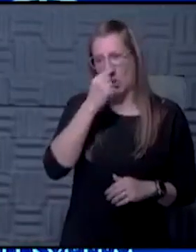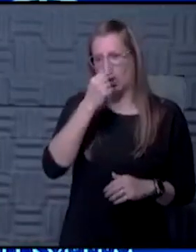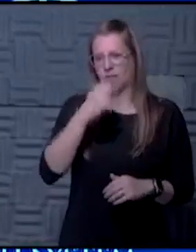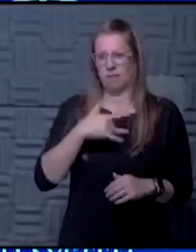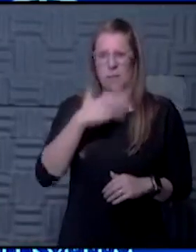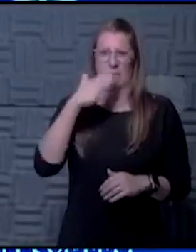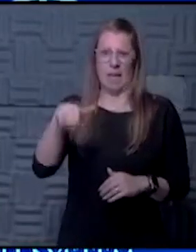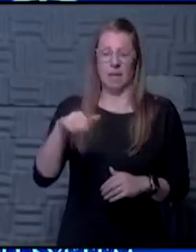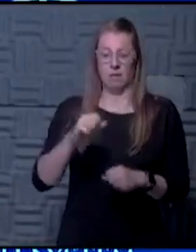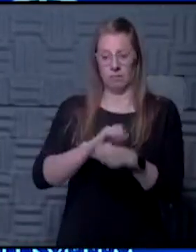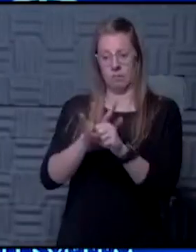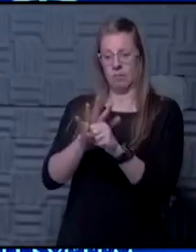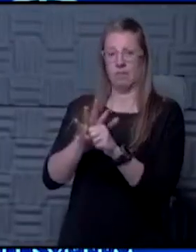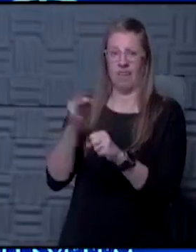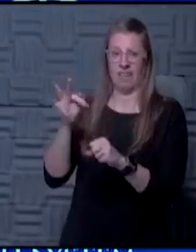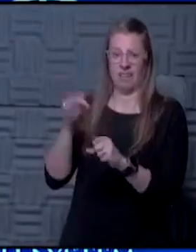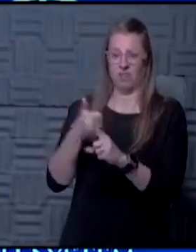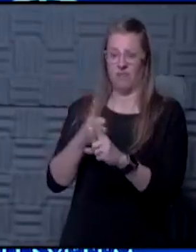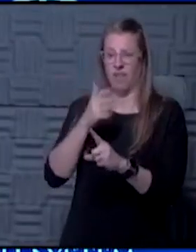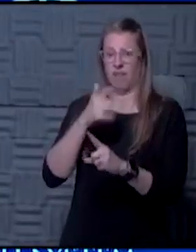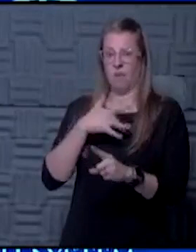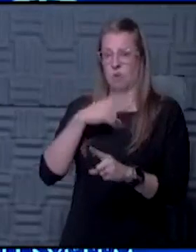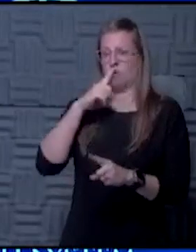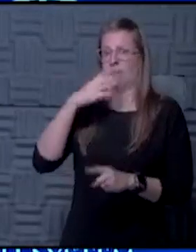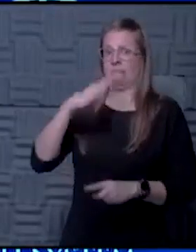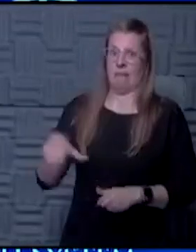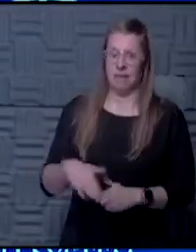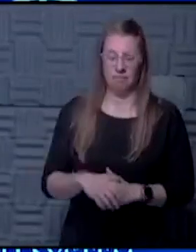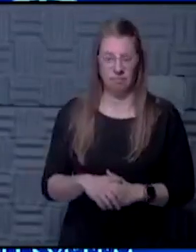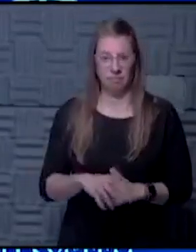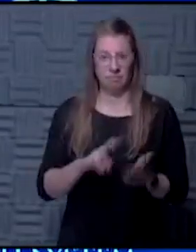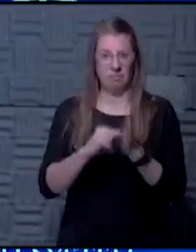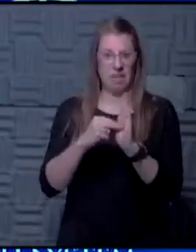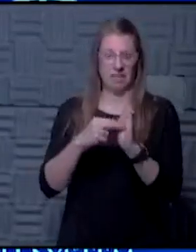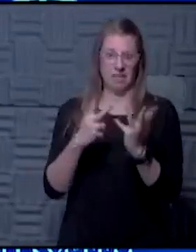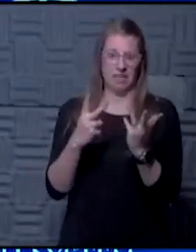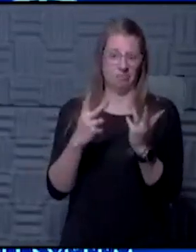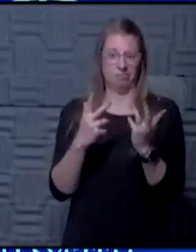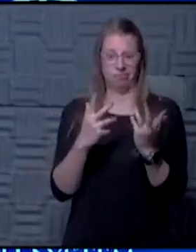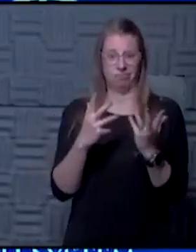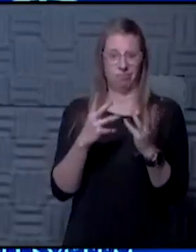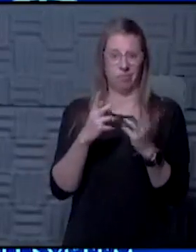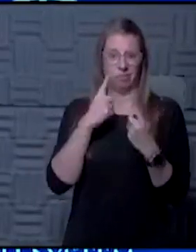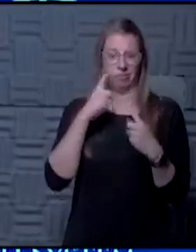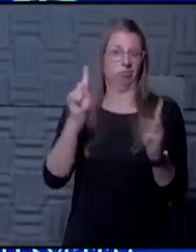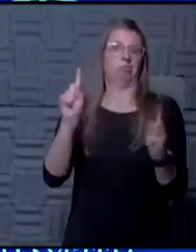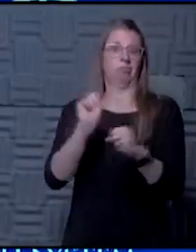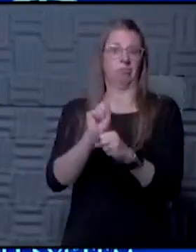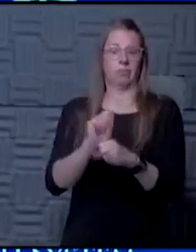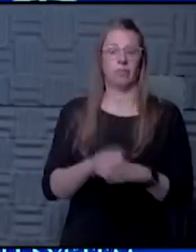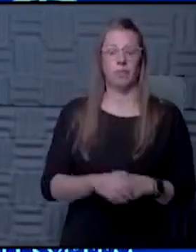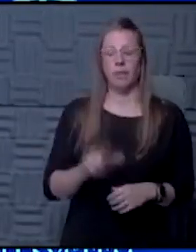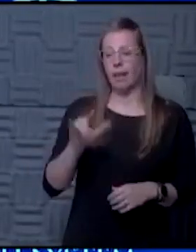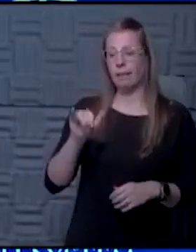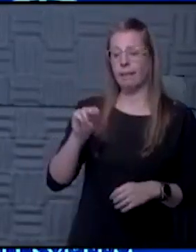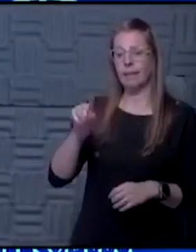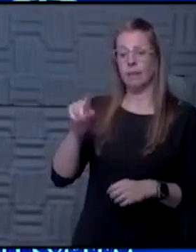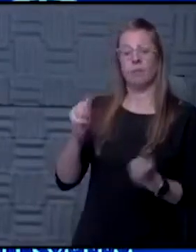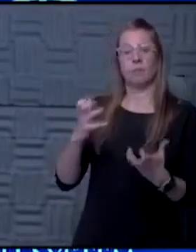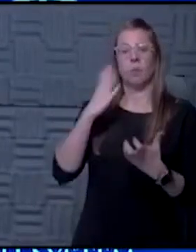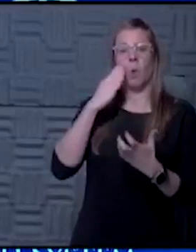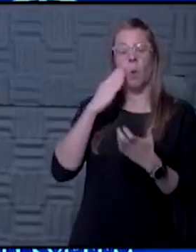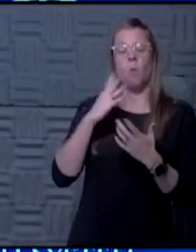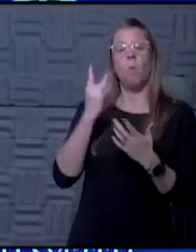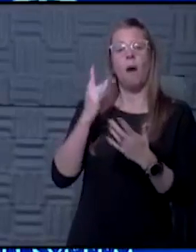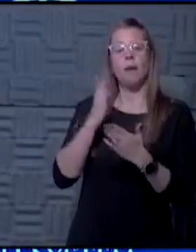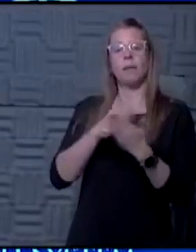When you have COVID-19, you feel really bad, and so stuff isn't just going to work as well. Linda wants to know, why is it that some people are